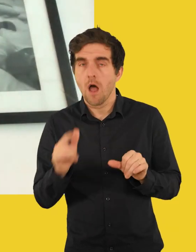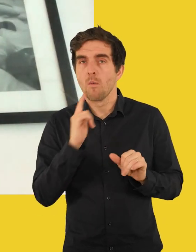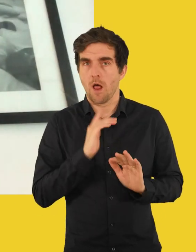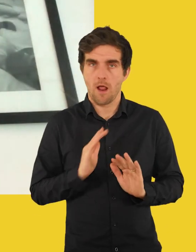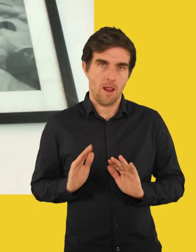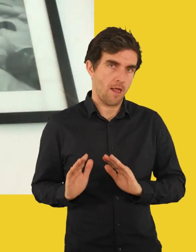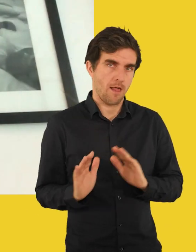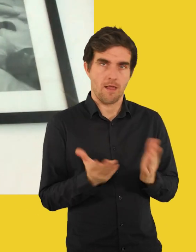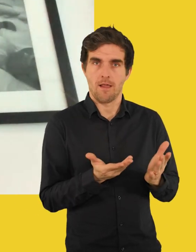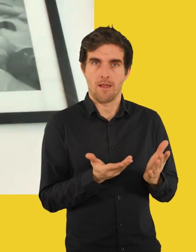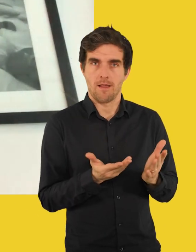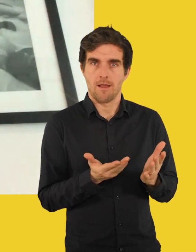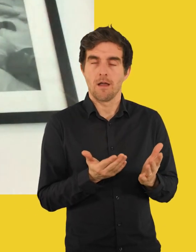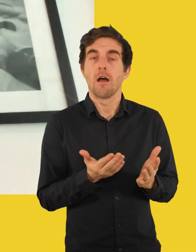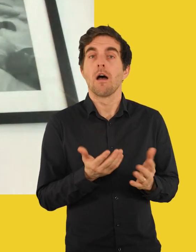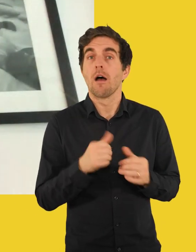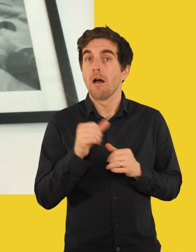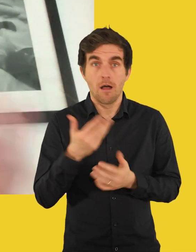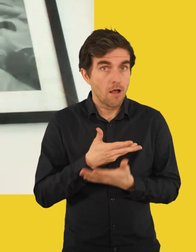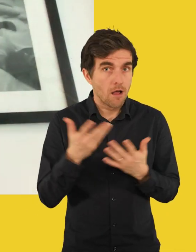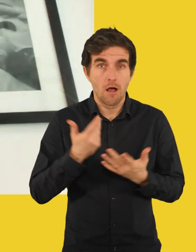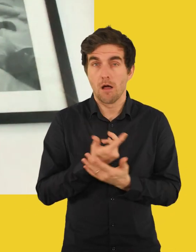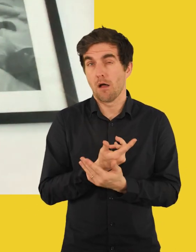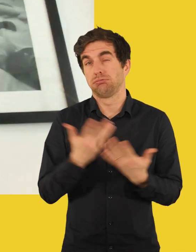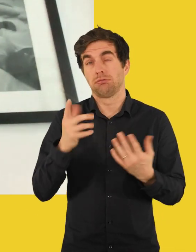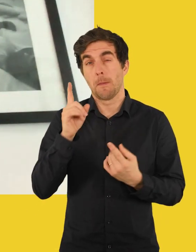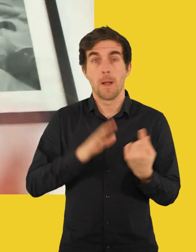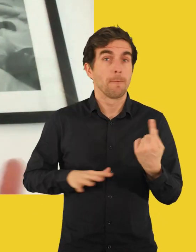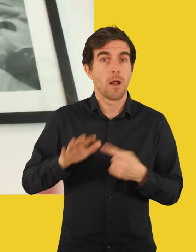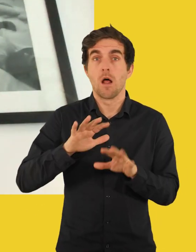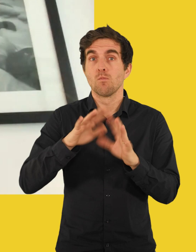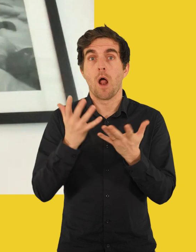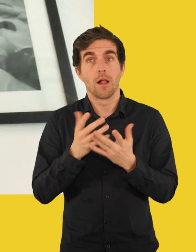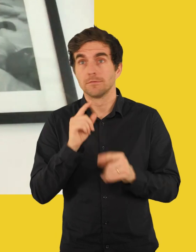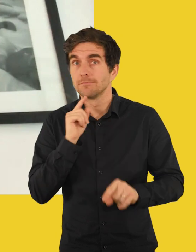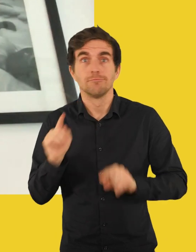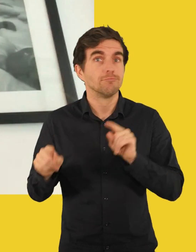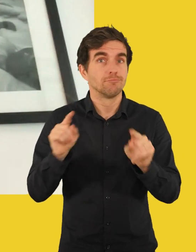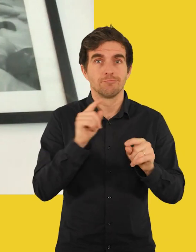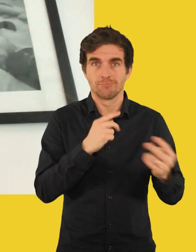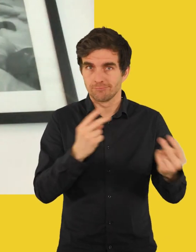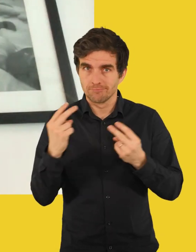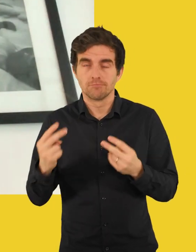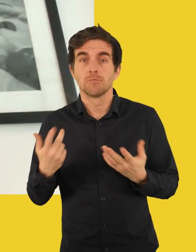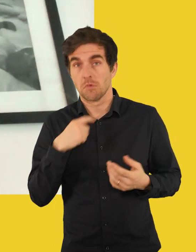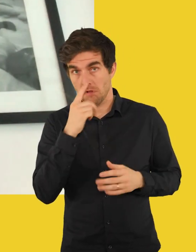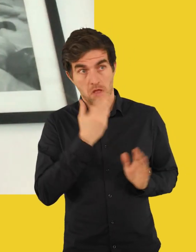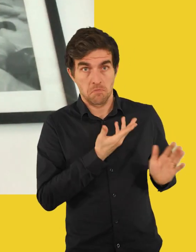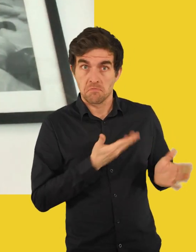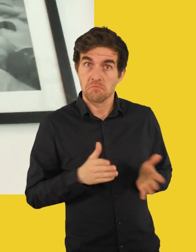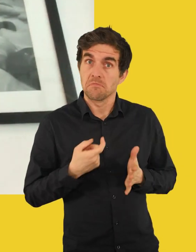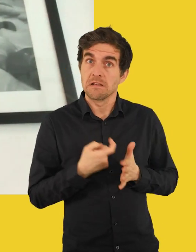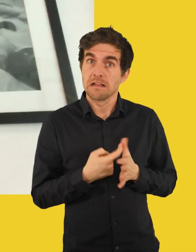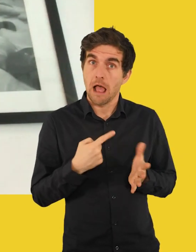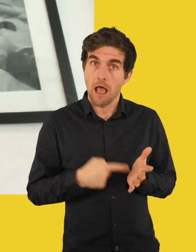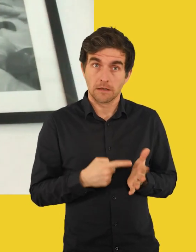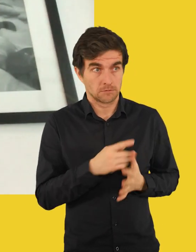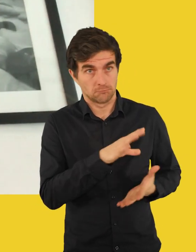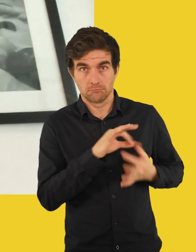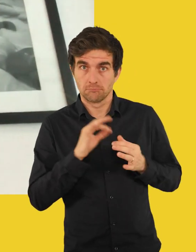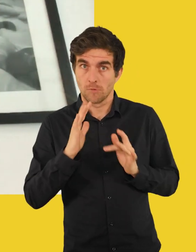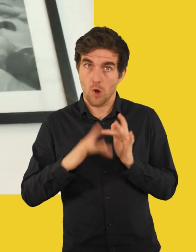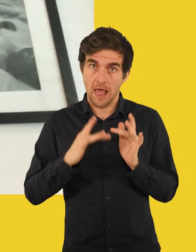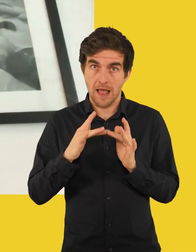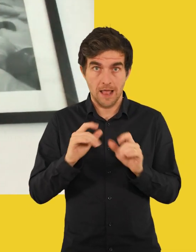after that, we're going to then hand over to hear from lots of people around the world. But now, if I could